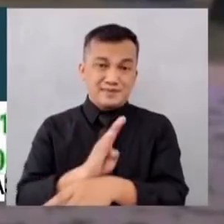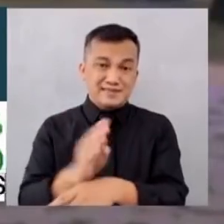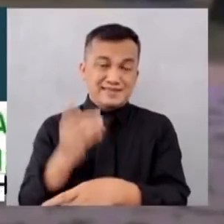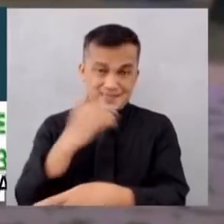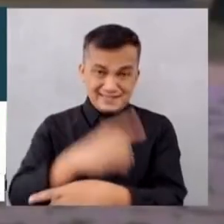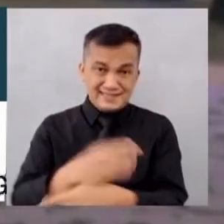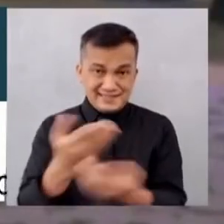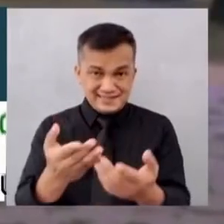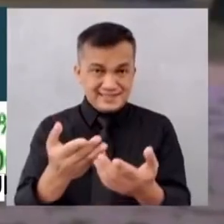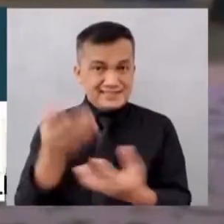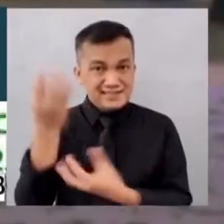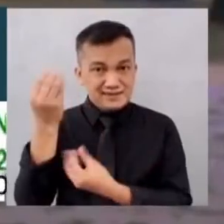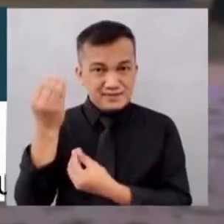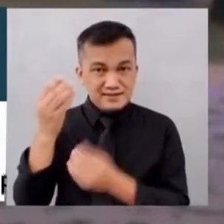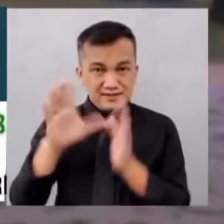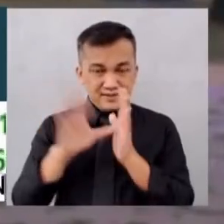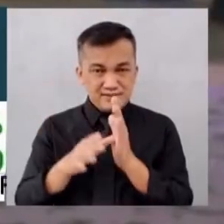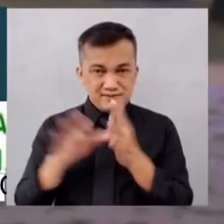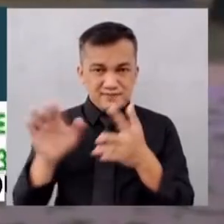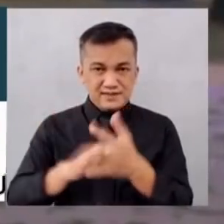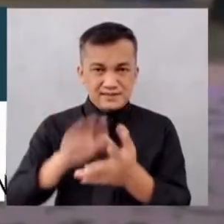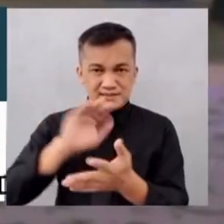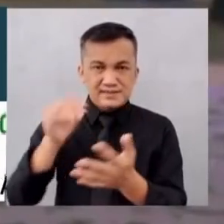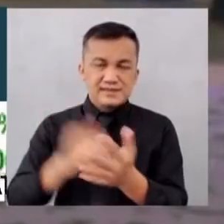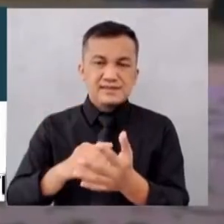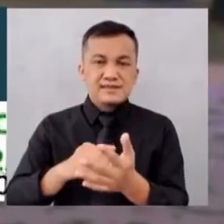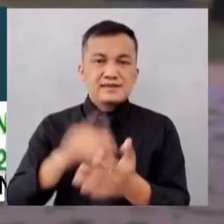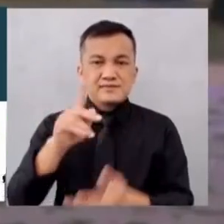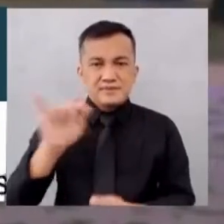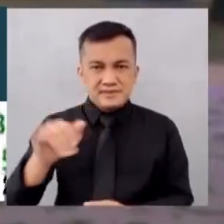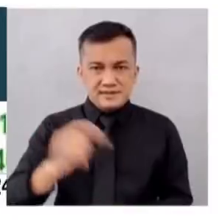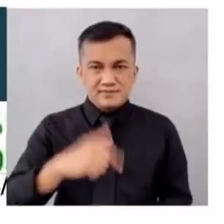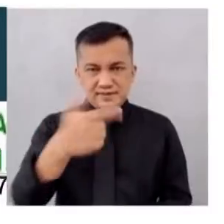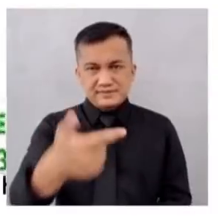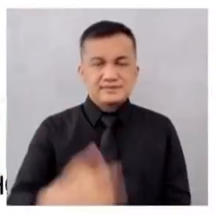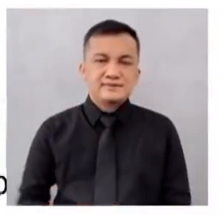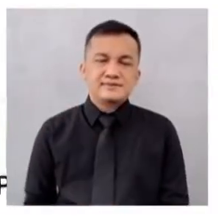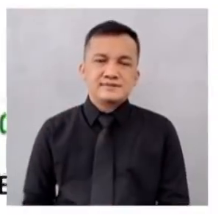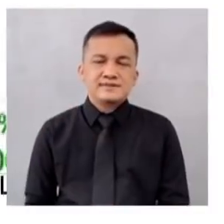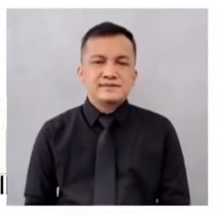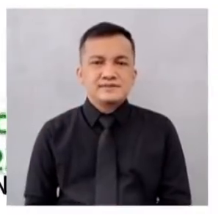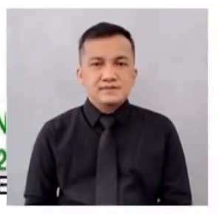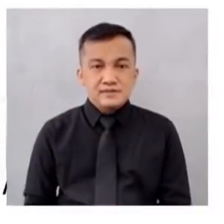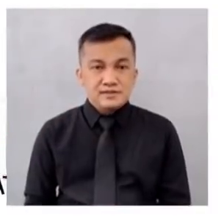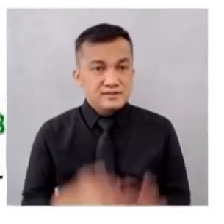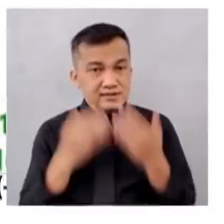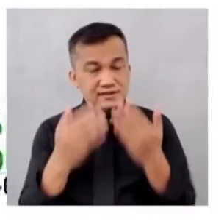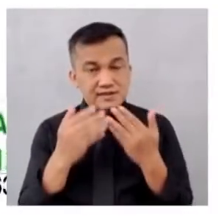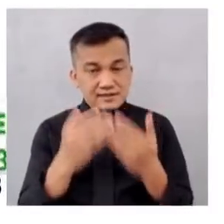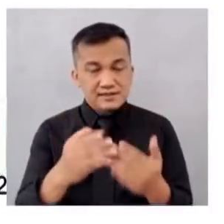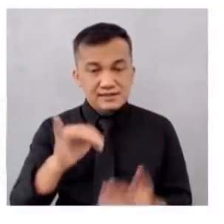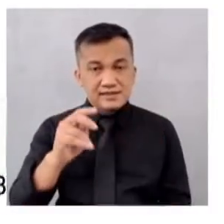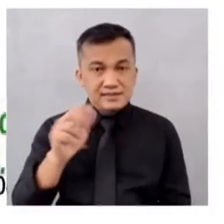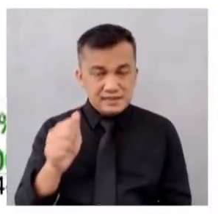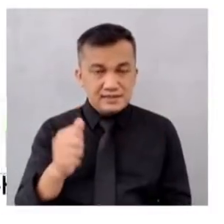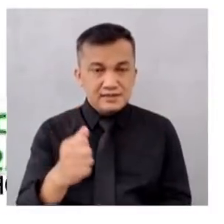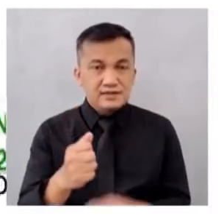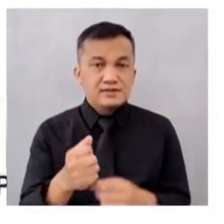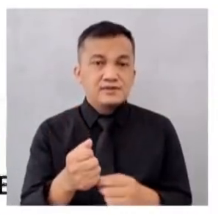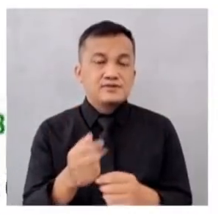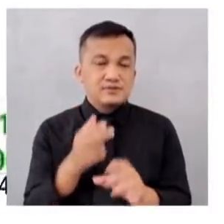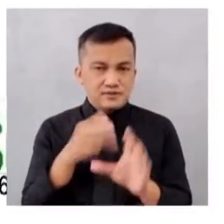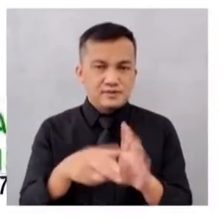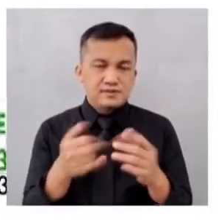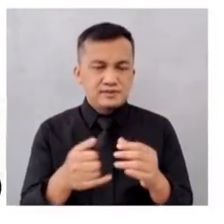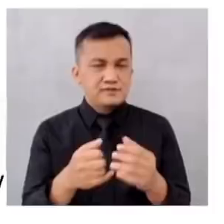from the COMELEC Filing Center in Pasay City. Back to you. Thanks a lot, Inara Fermina, there joining us this afternoon. Take care,